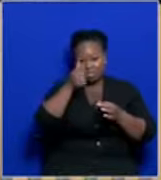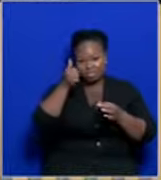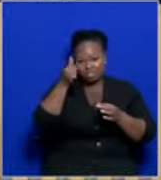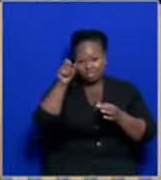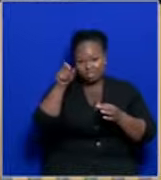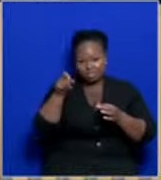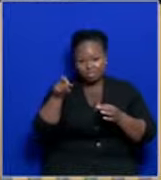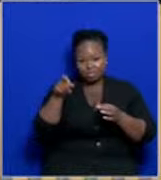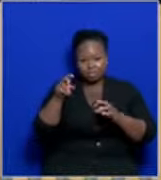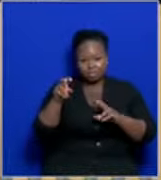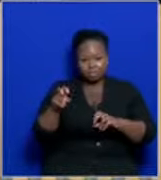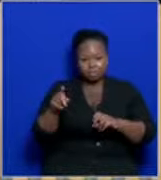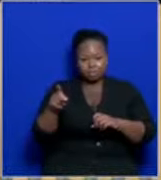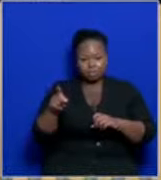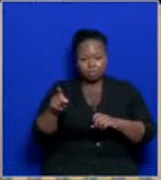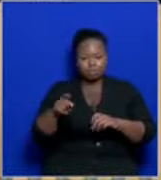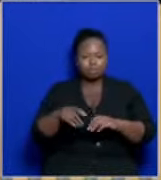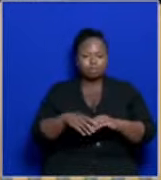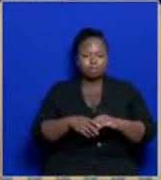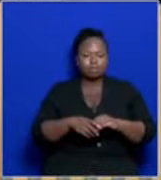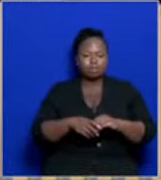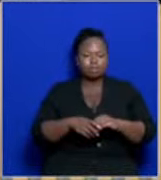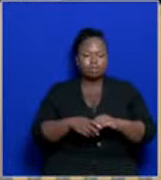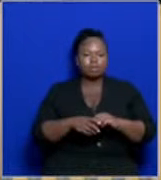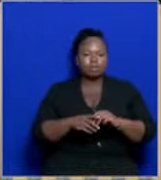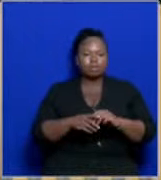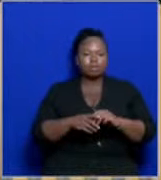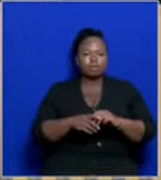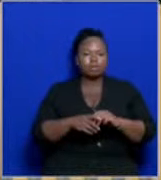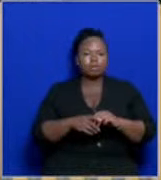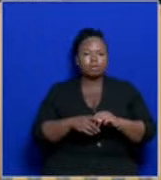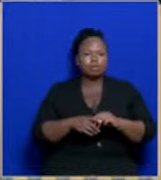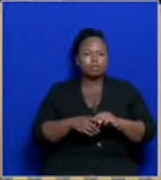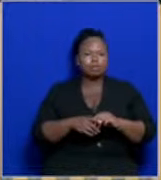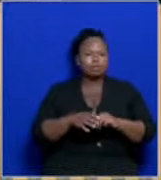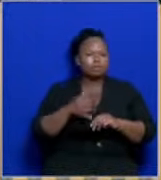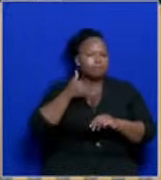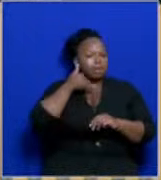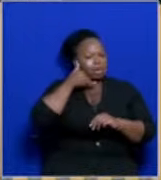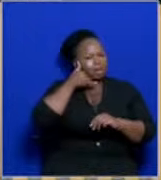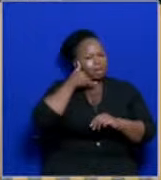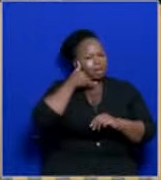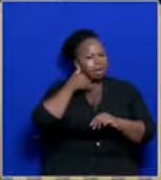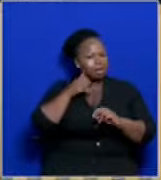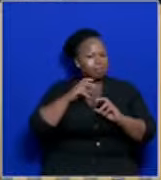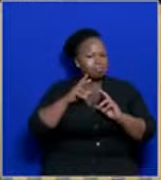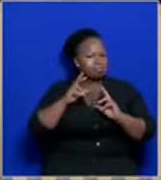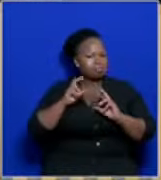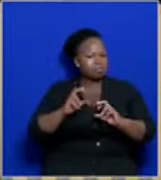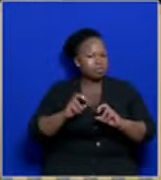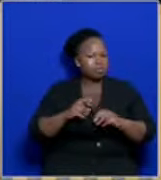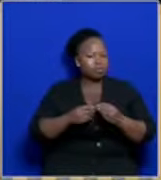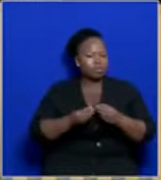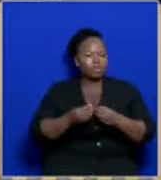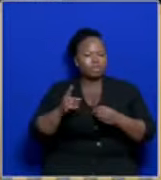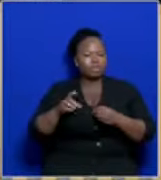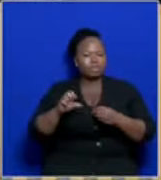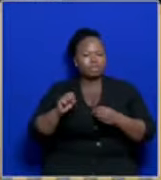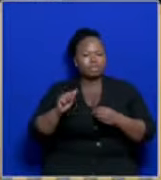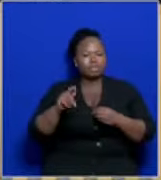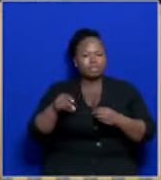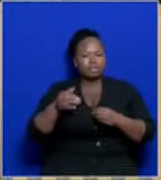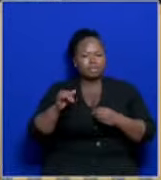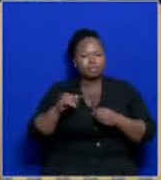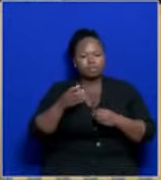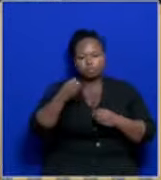Okay. However, a telephonic inquiry was made with Warrant Officer Saki of Springs Police Station on